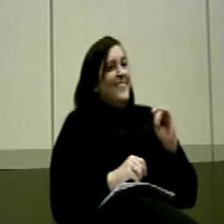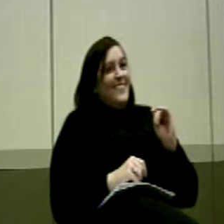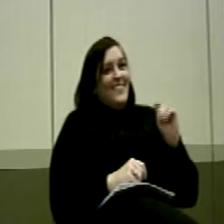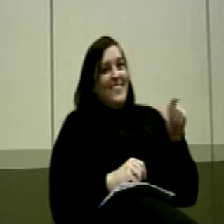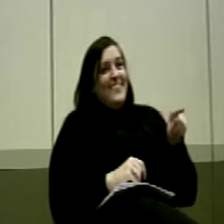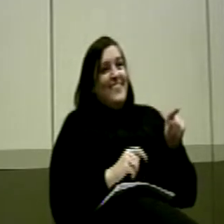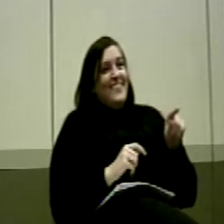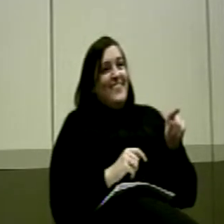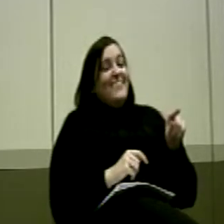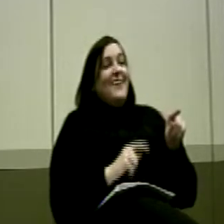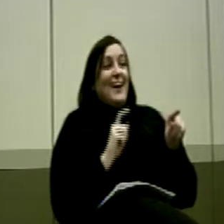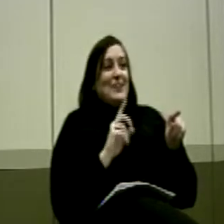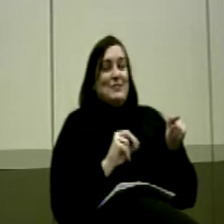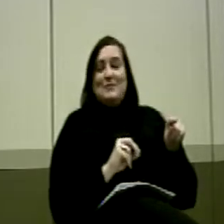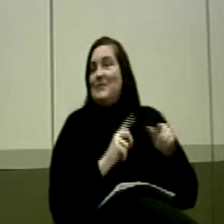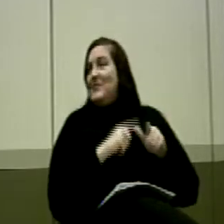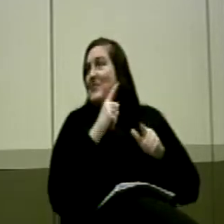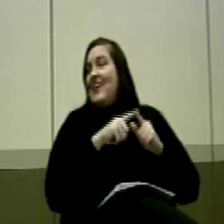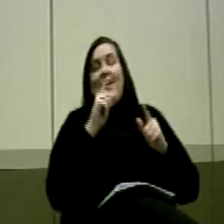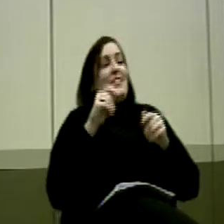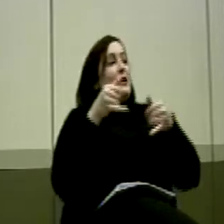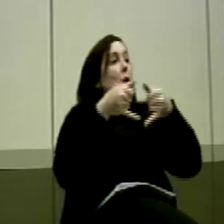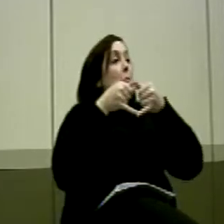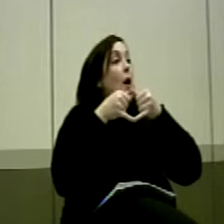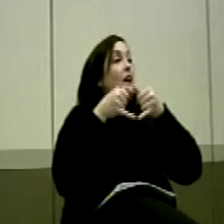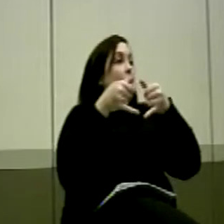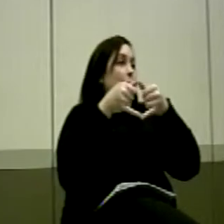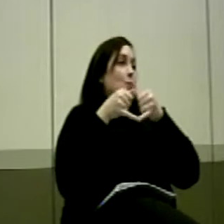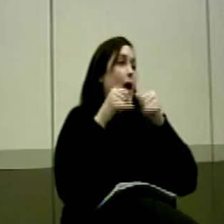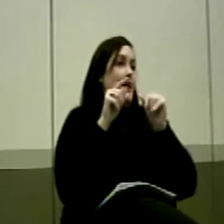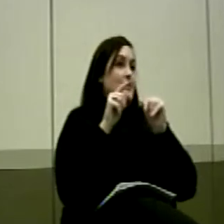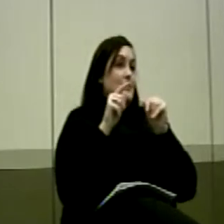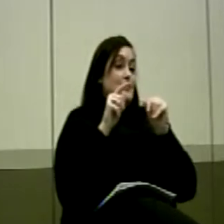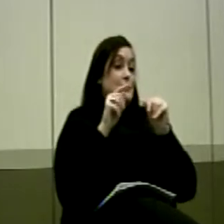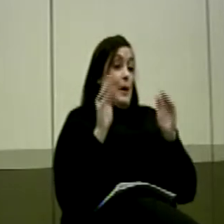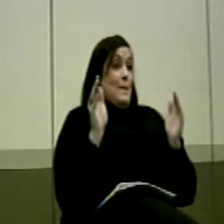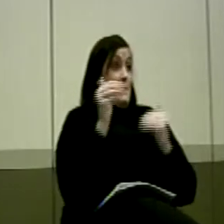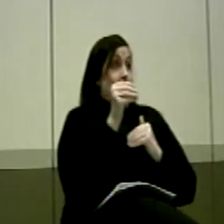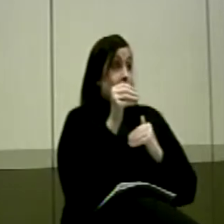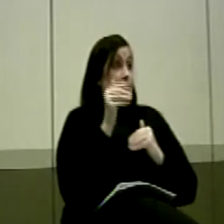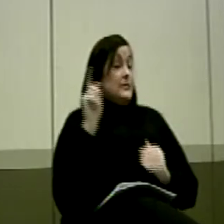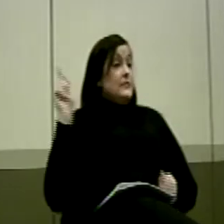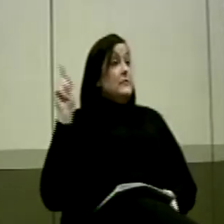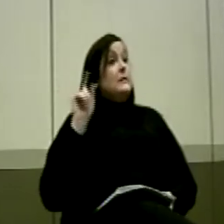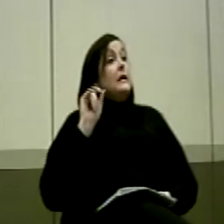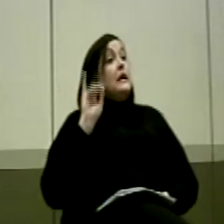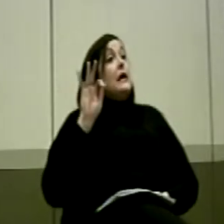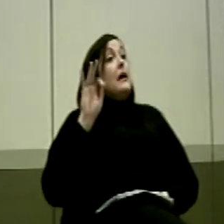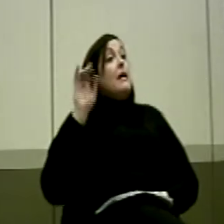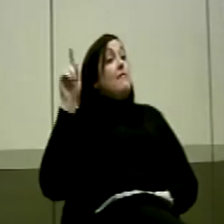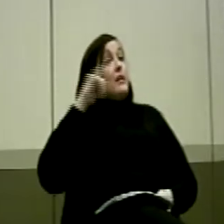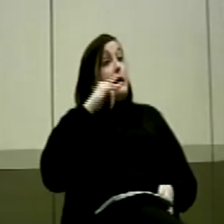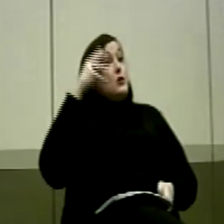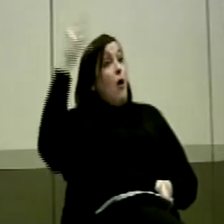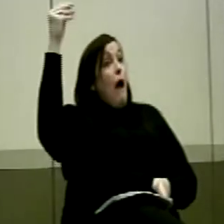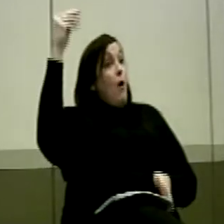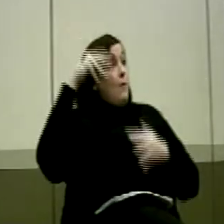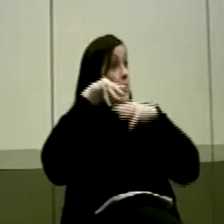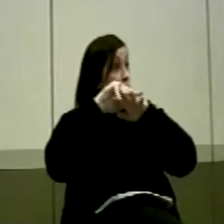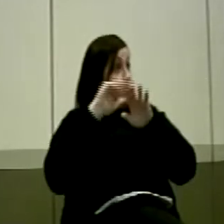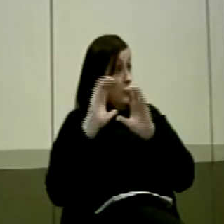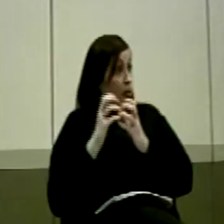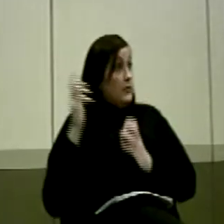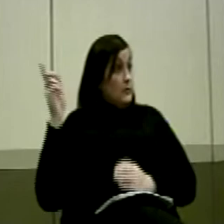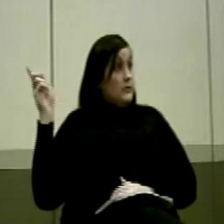prize box. Okay? And if they're kids that are out in the mainstream, then the way that they've found